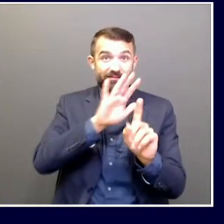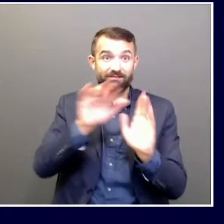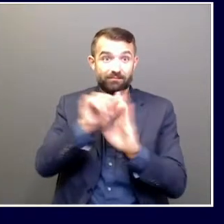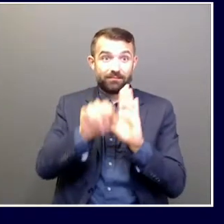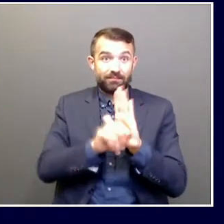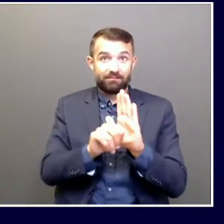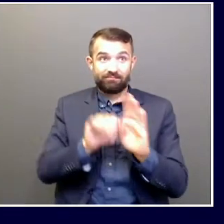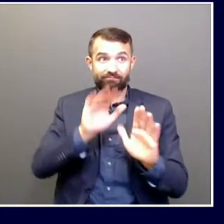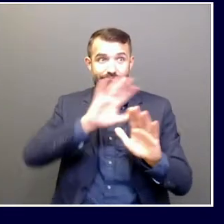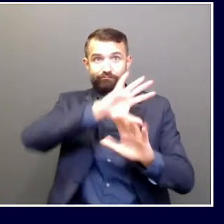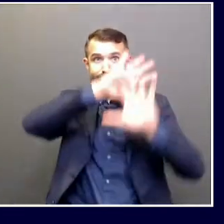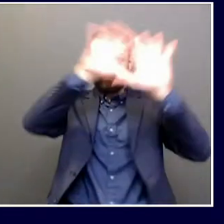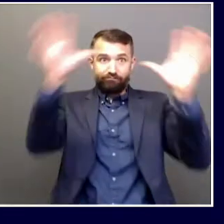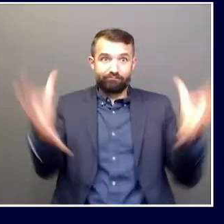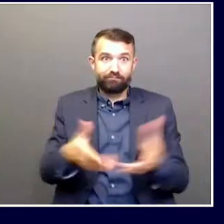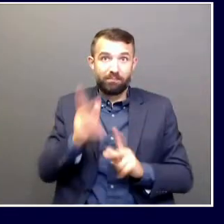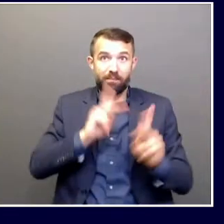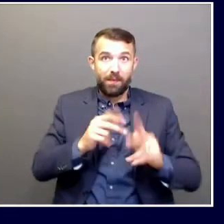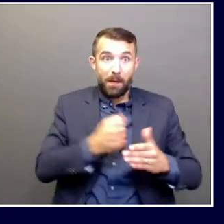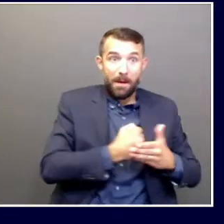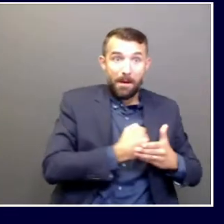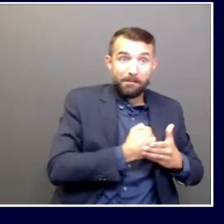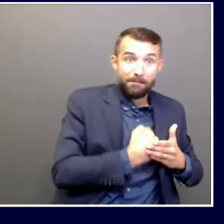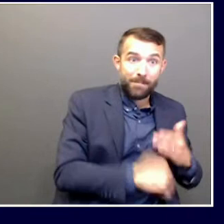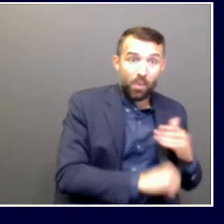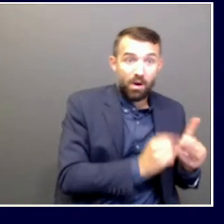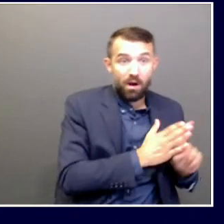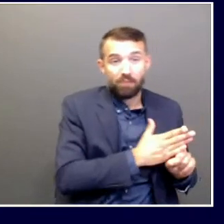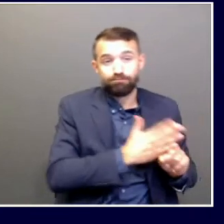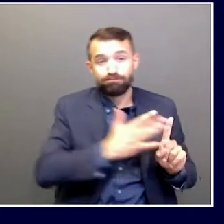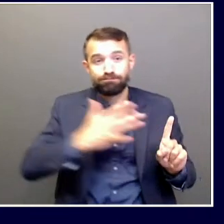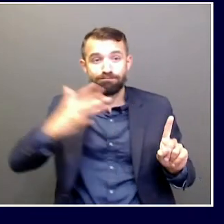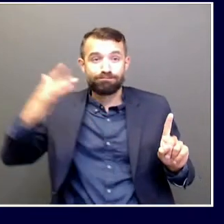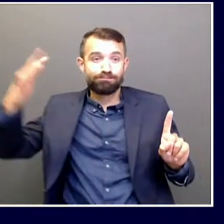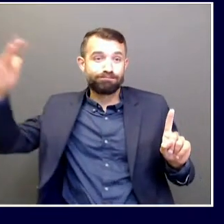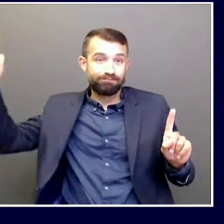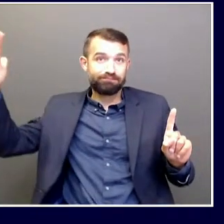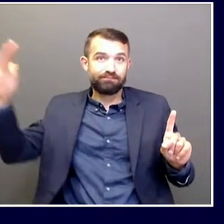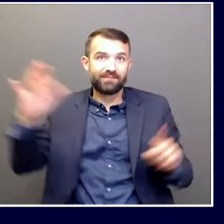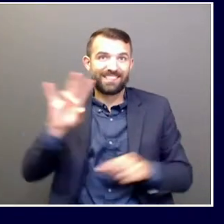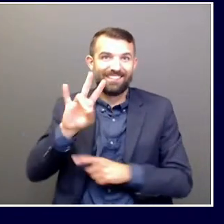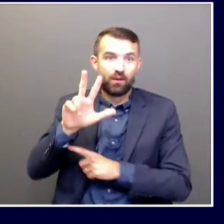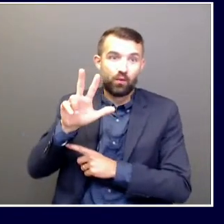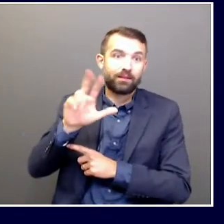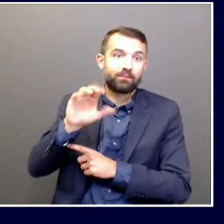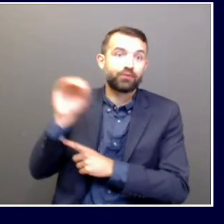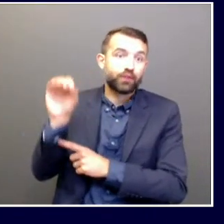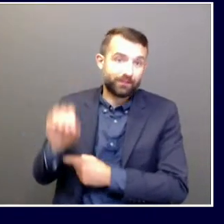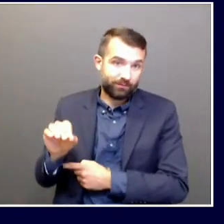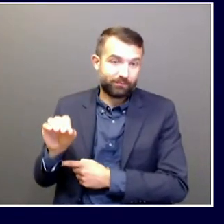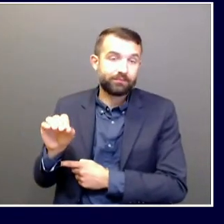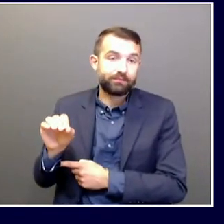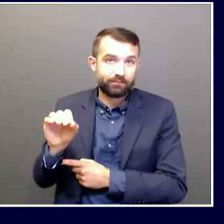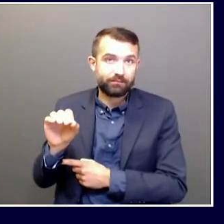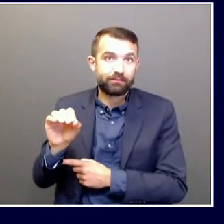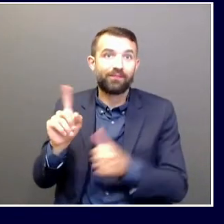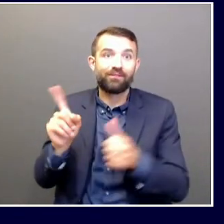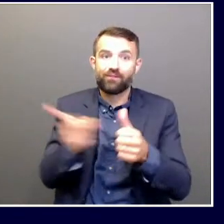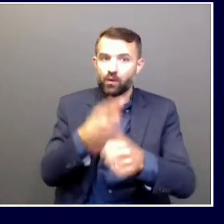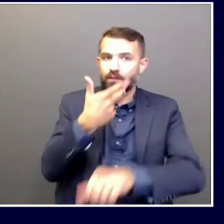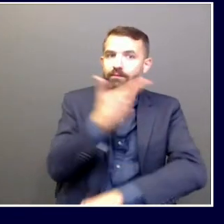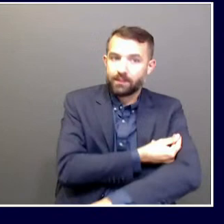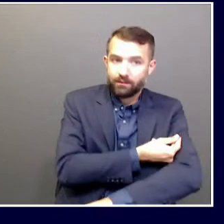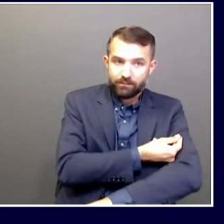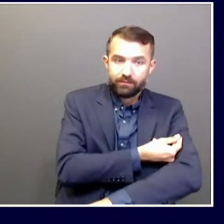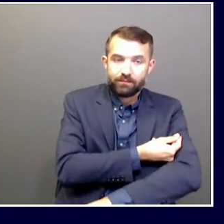state, has received at least 1 dose. And about 2/3, about 2 out of every 3 people you meet on the street